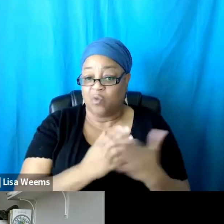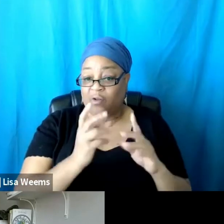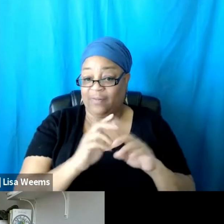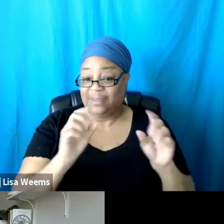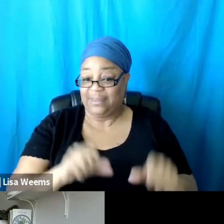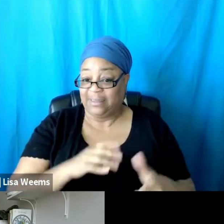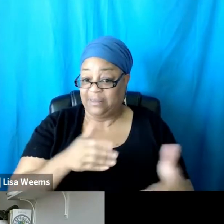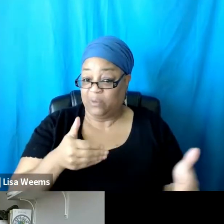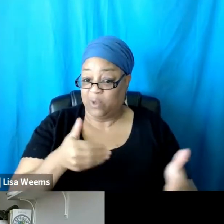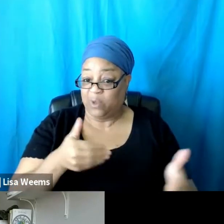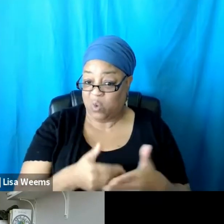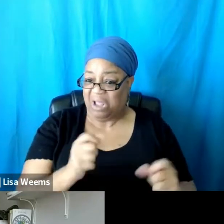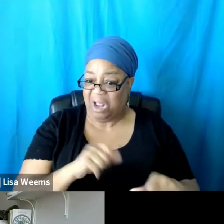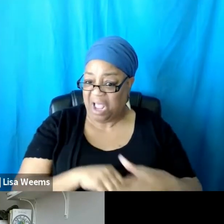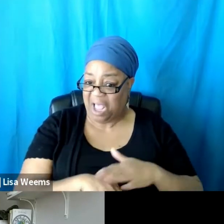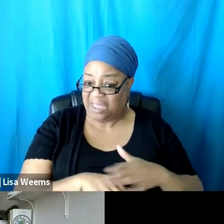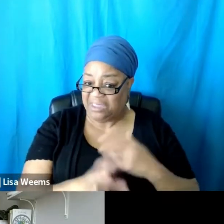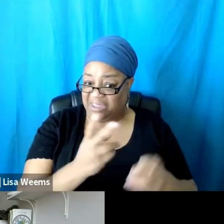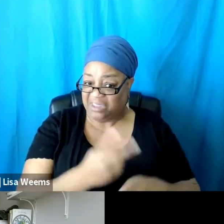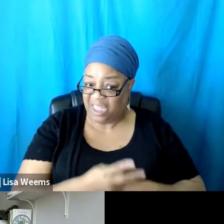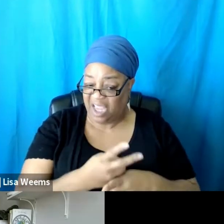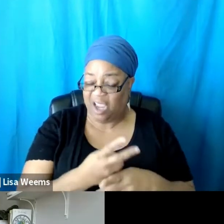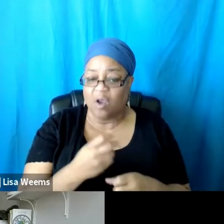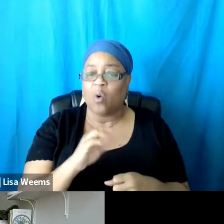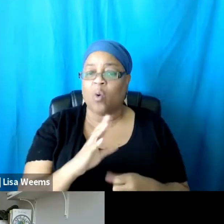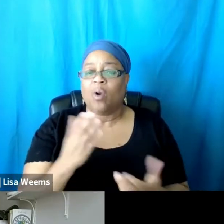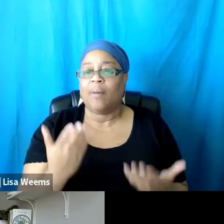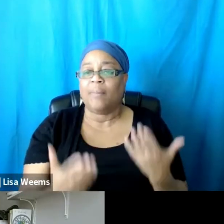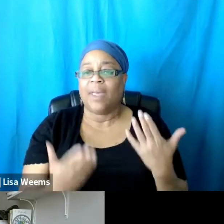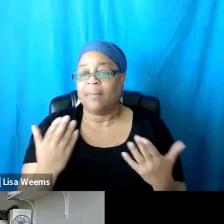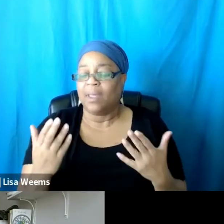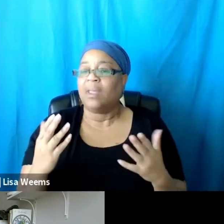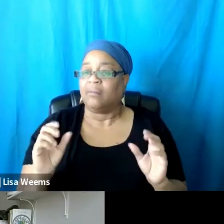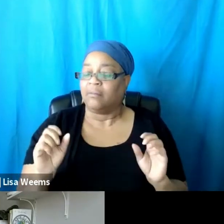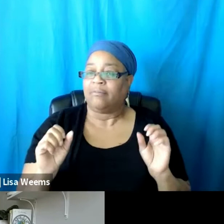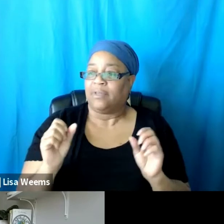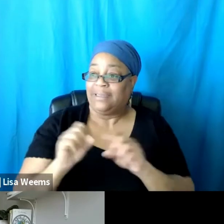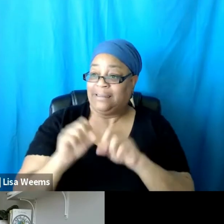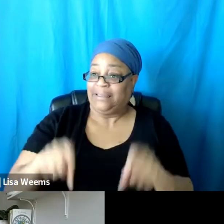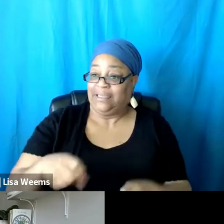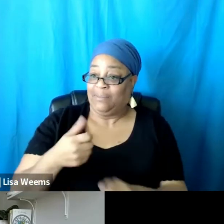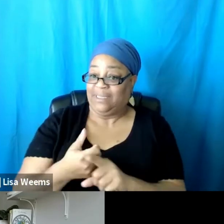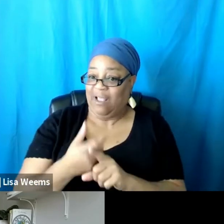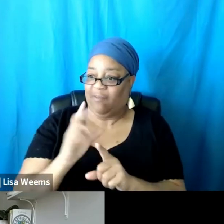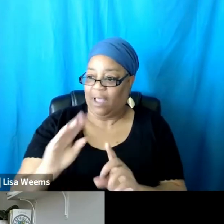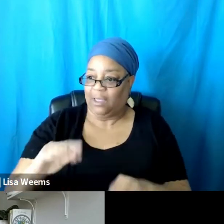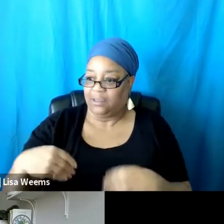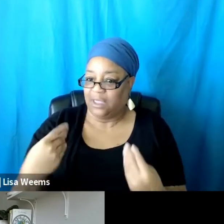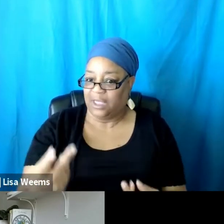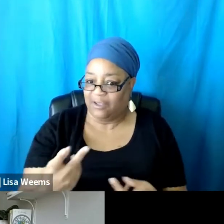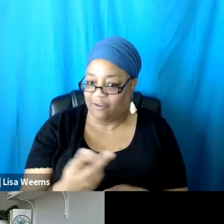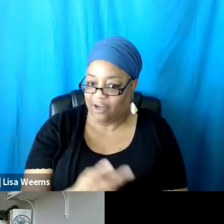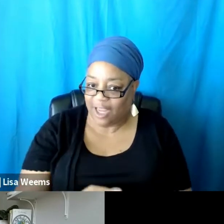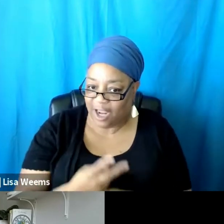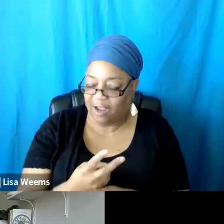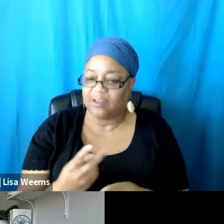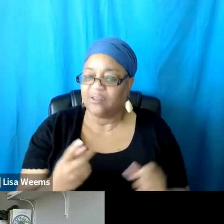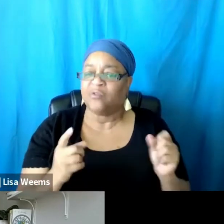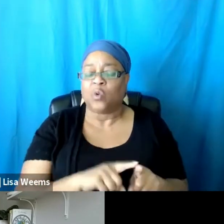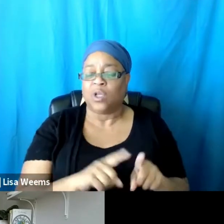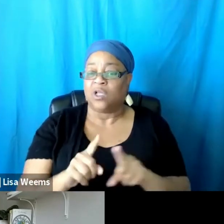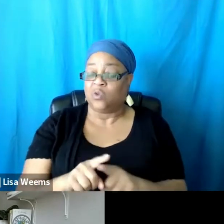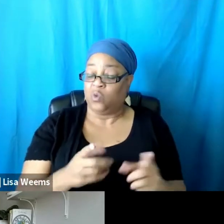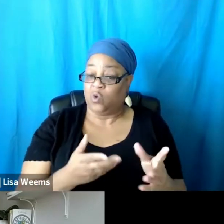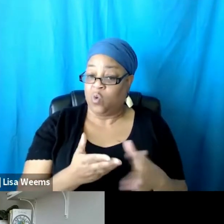enable access to care, or more equipped to be able to deliver care. And so as we're working through disaster preparedness and